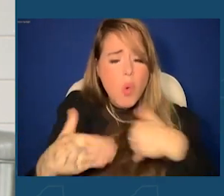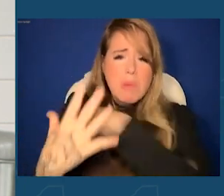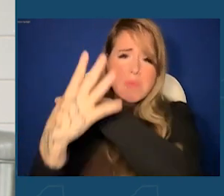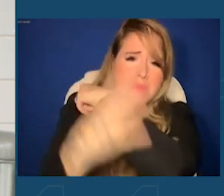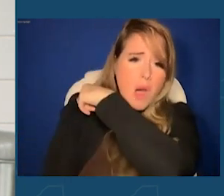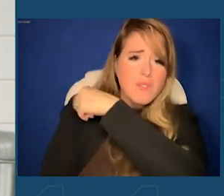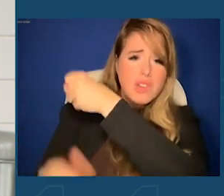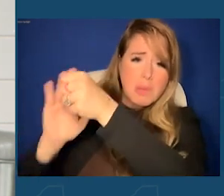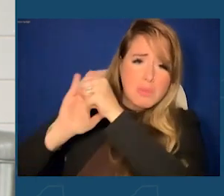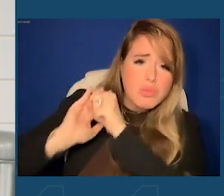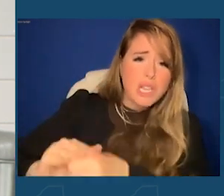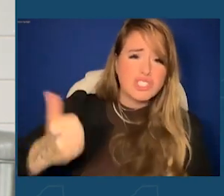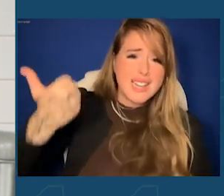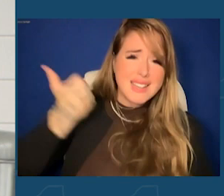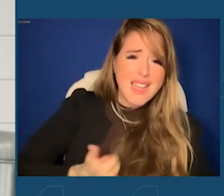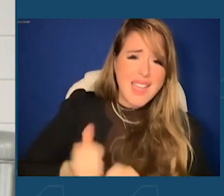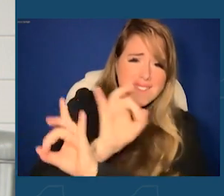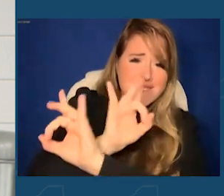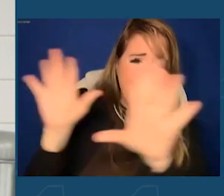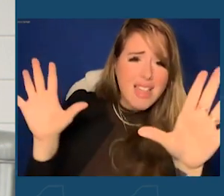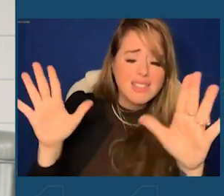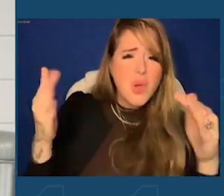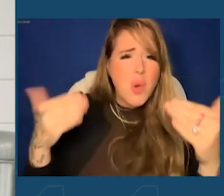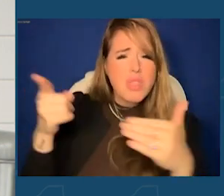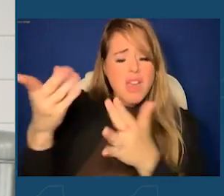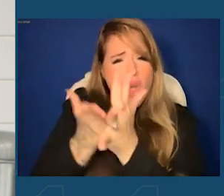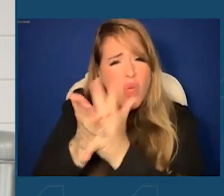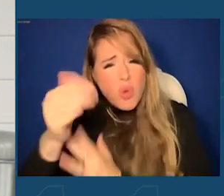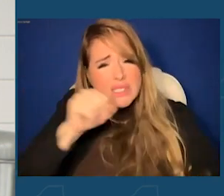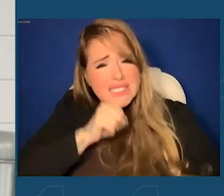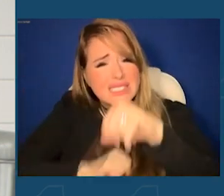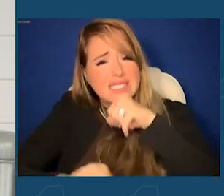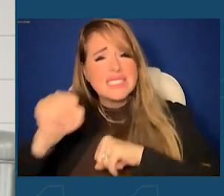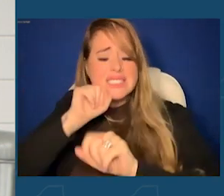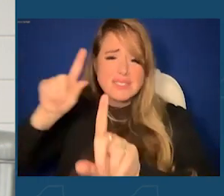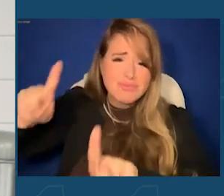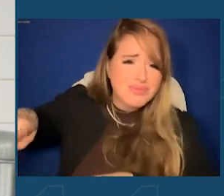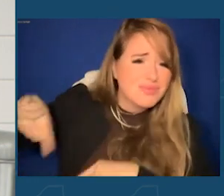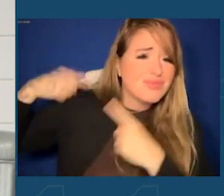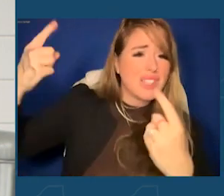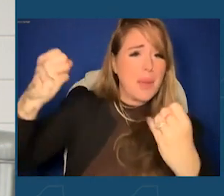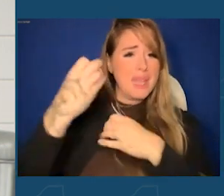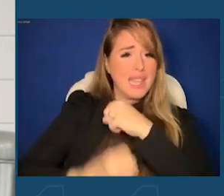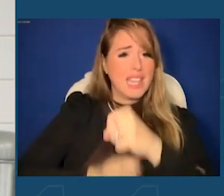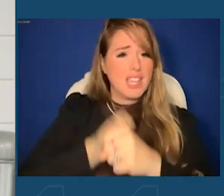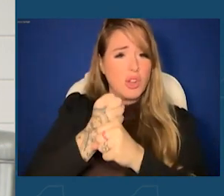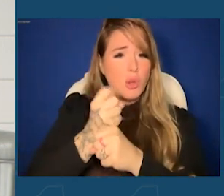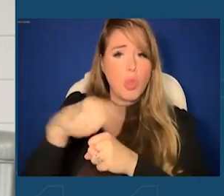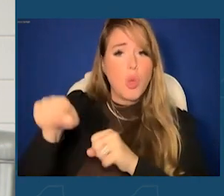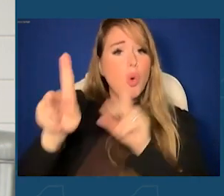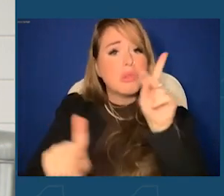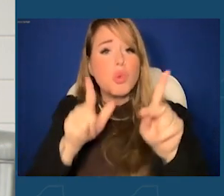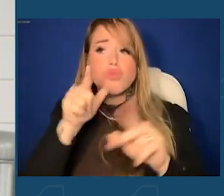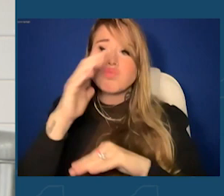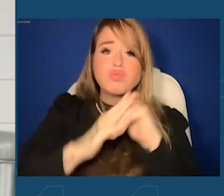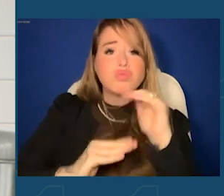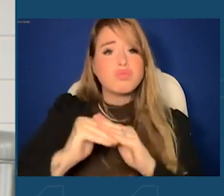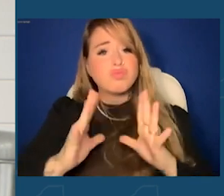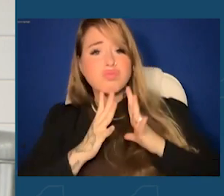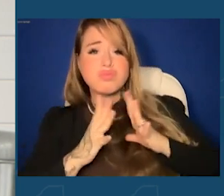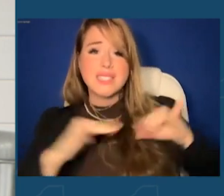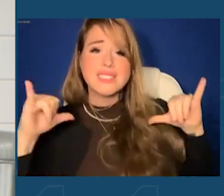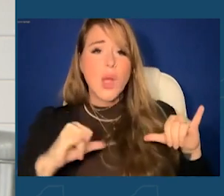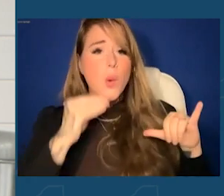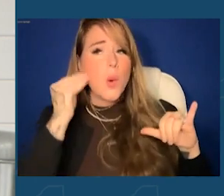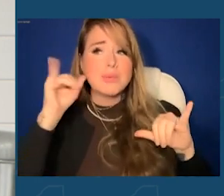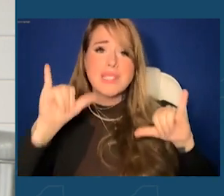oppression, gang violence, decades of this have forced people who otherwise would be just as comfortable living at home in their own communities